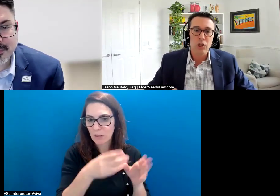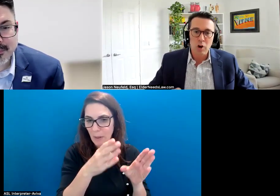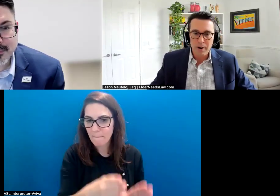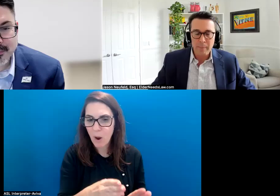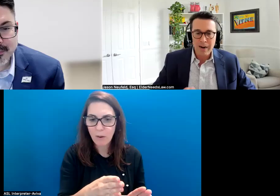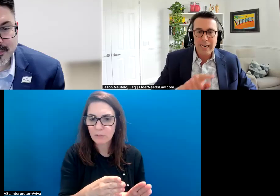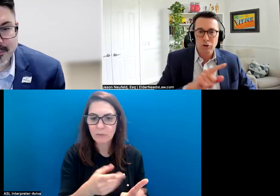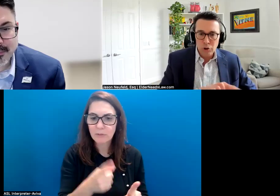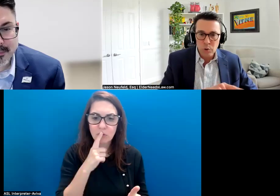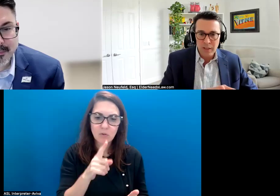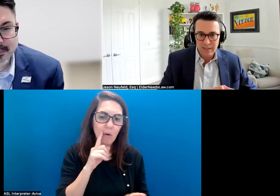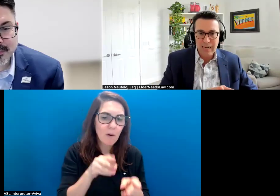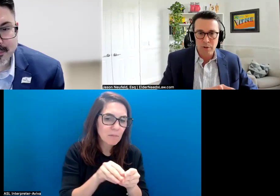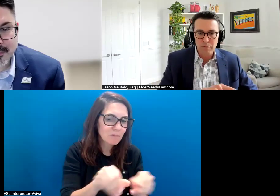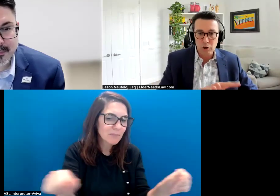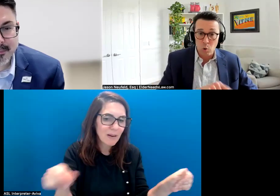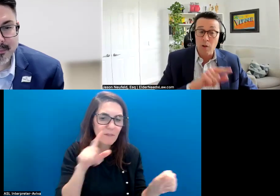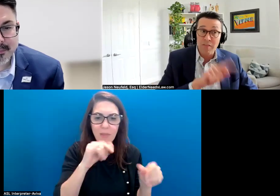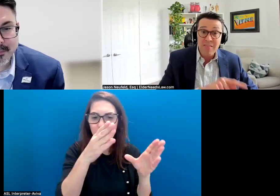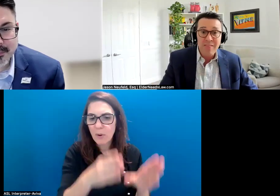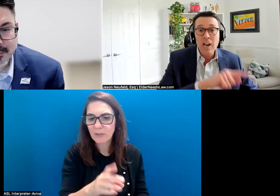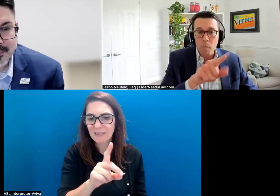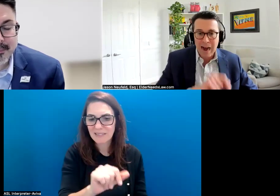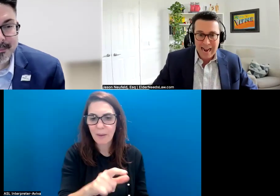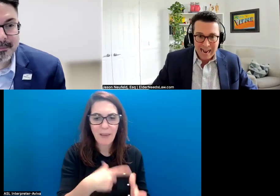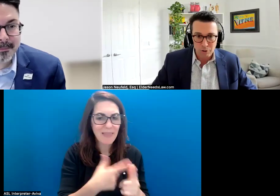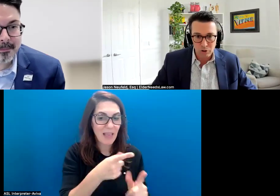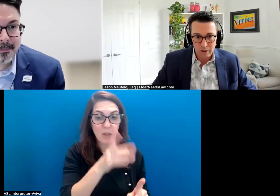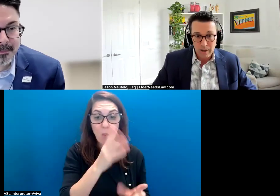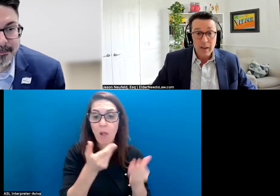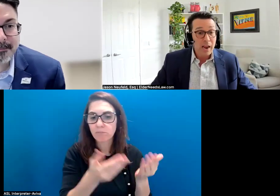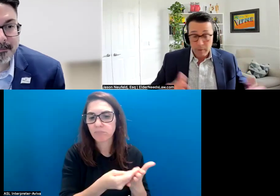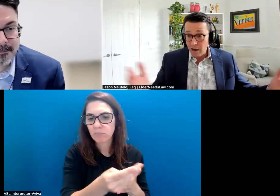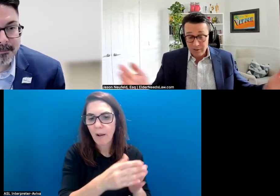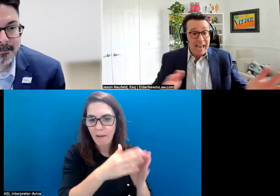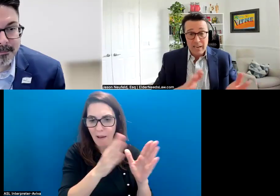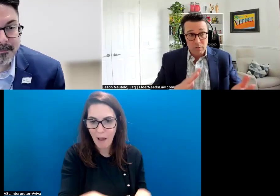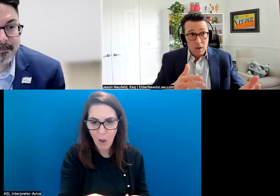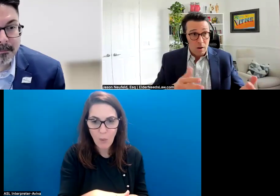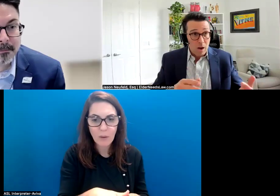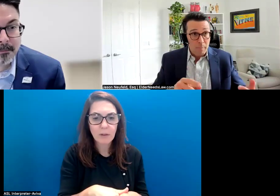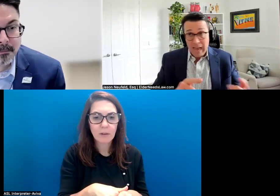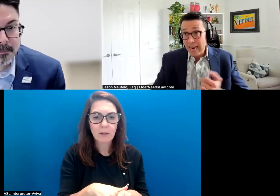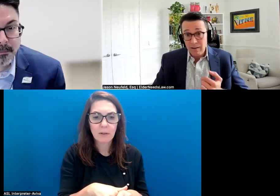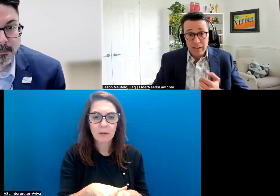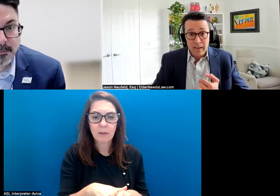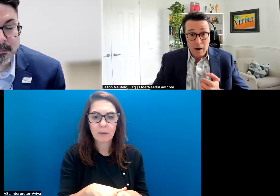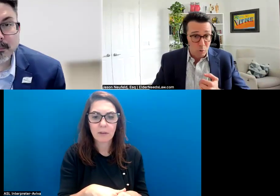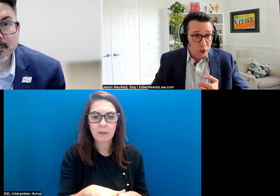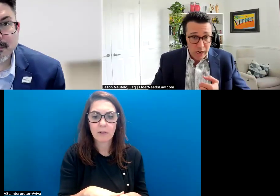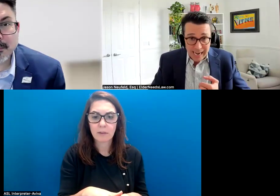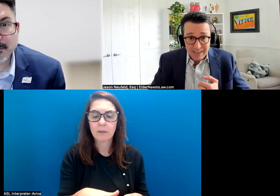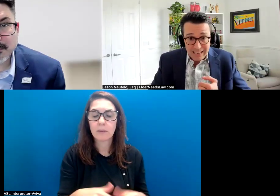trust distributing money to the disabled individual. Then they go buy a house. Because that is, it's